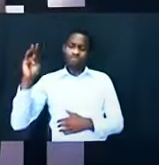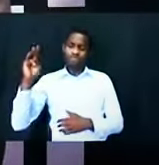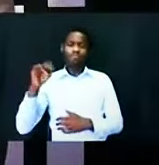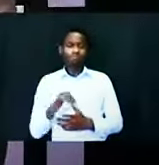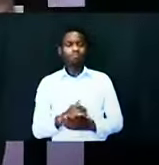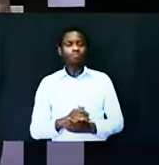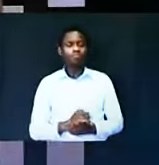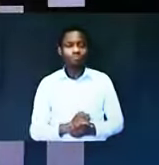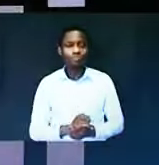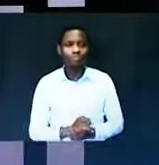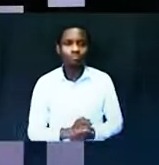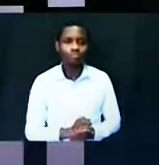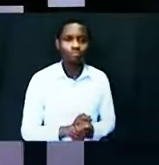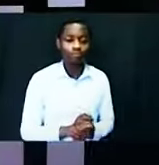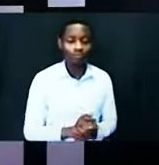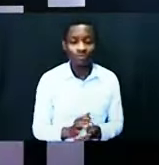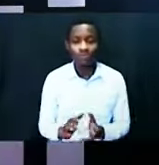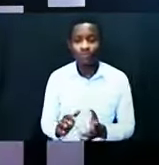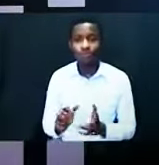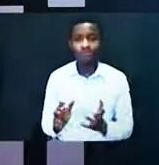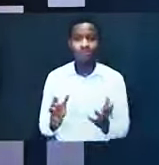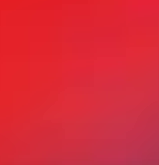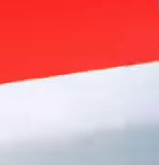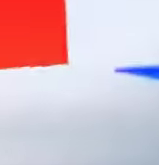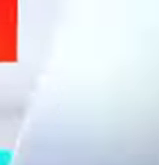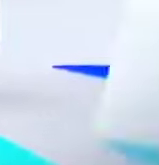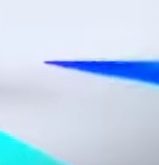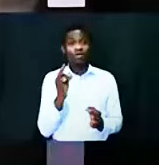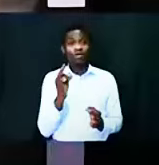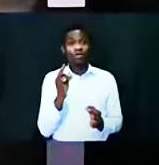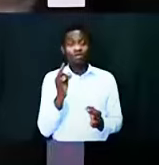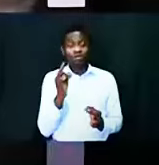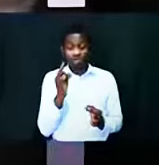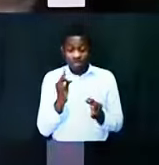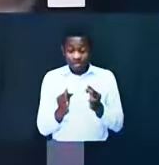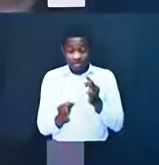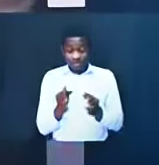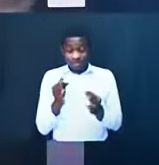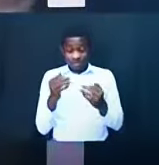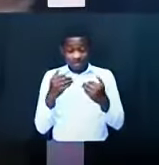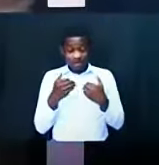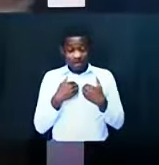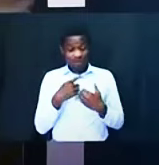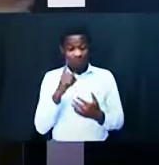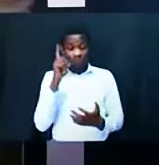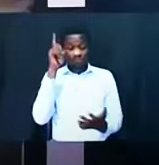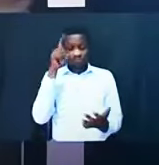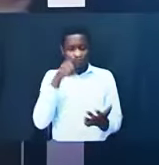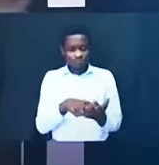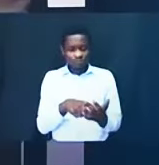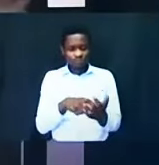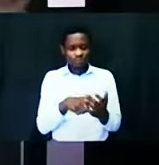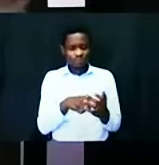17. Even if you had 1,000 guardians in